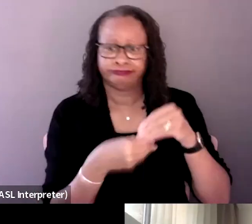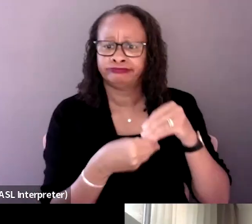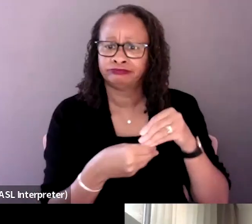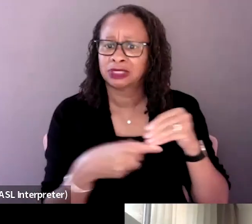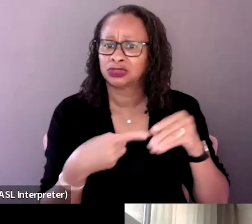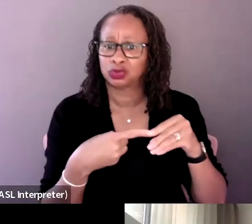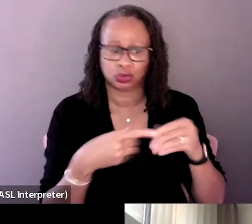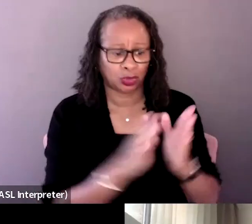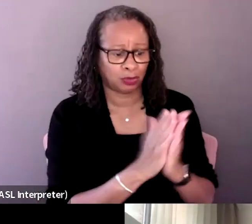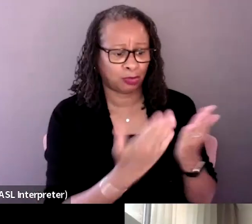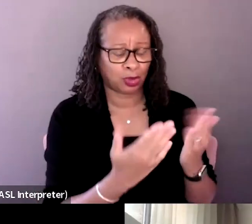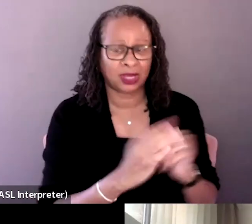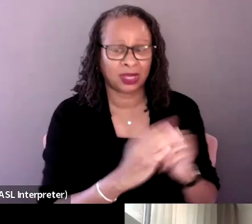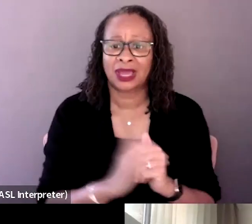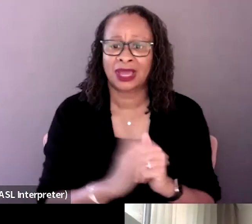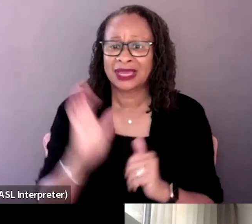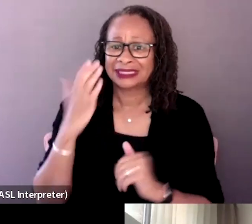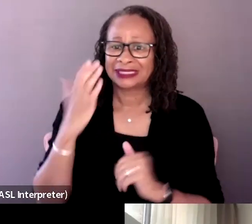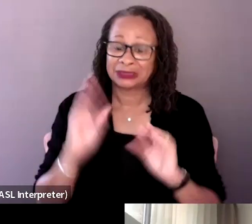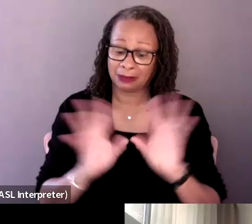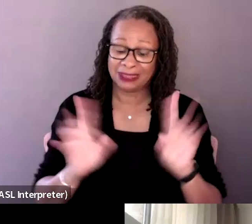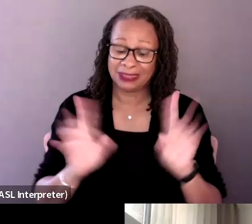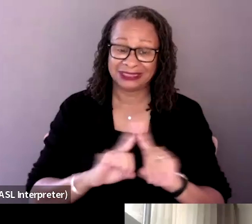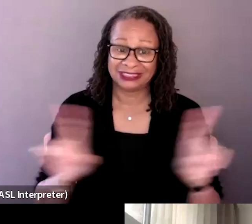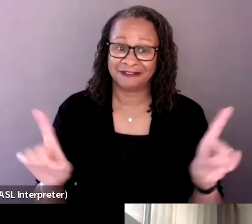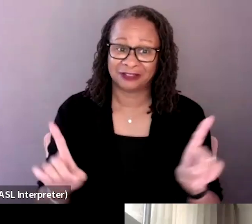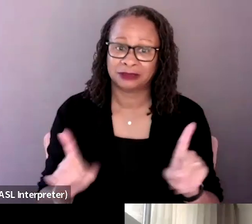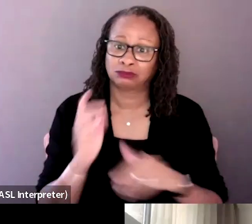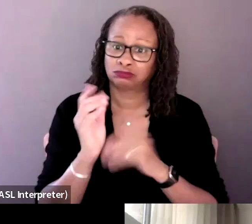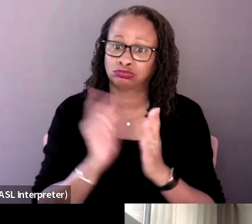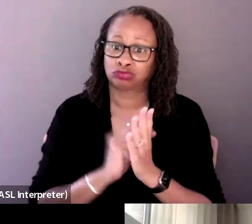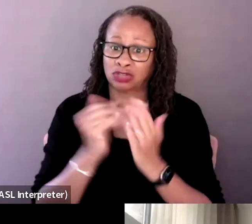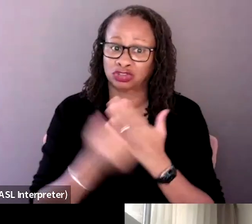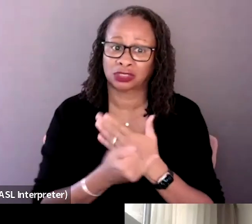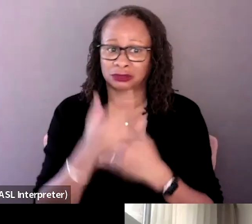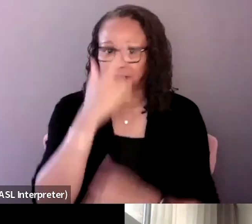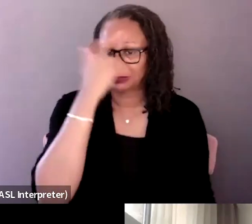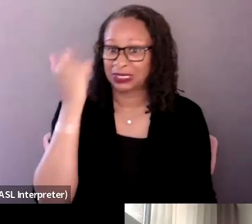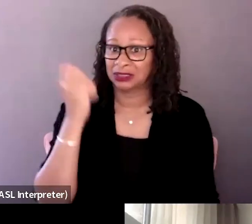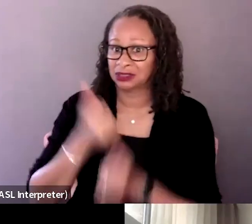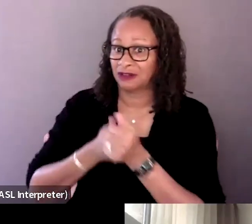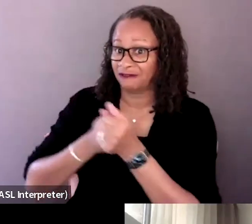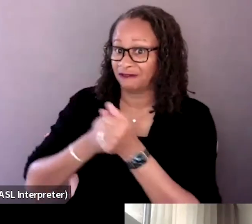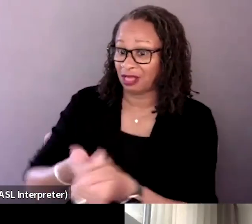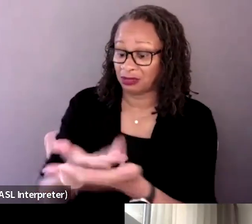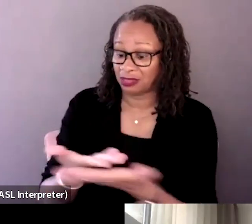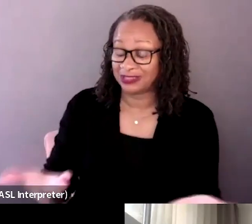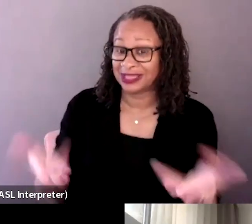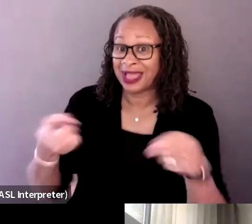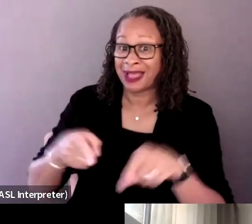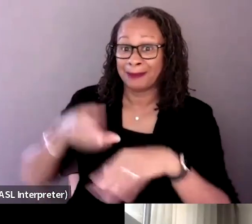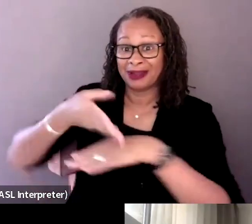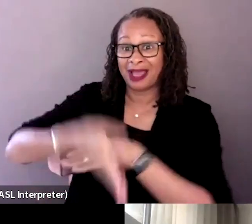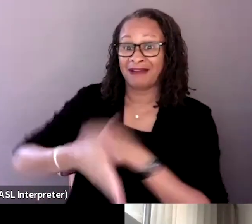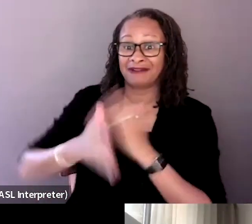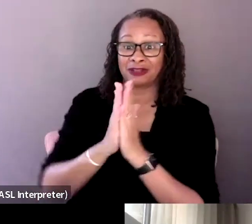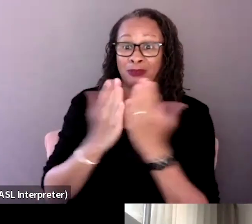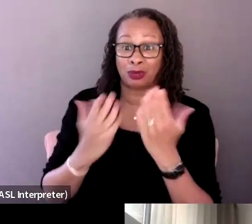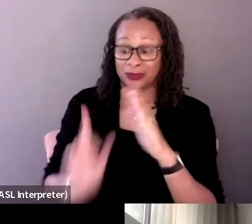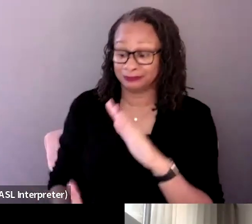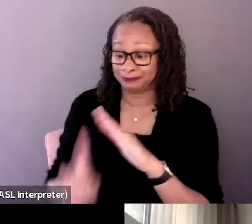it seems like it's probably a completely different project because it follows things that happen after the book comes out.